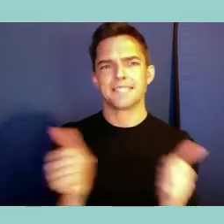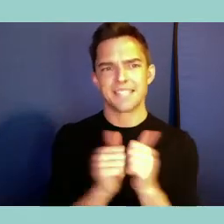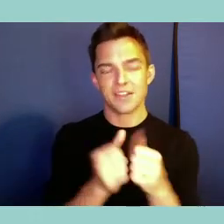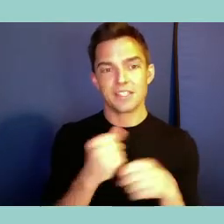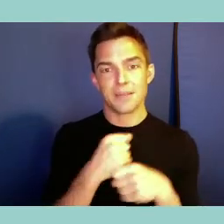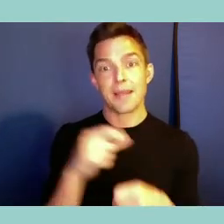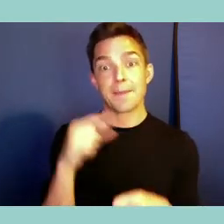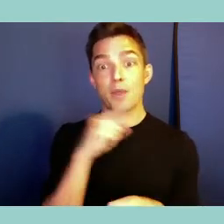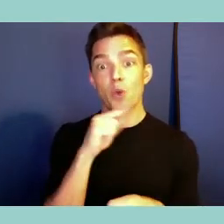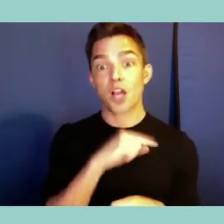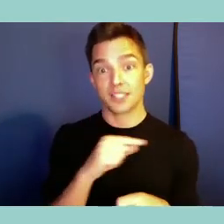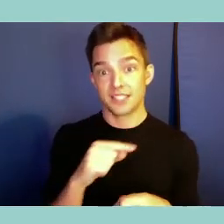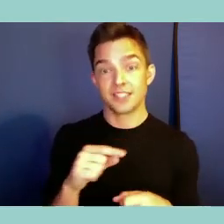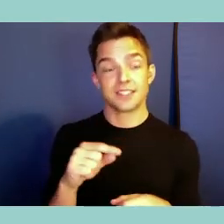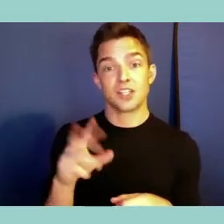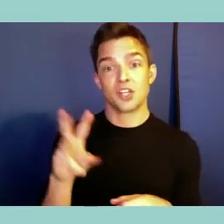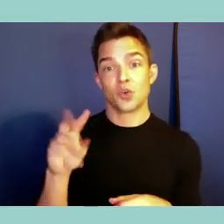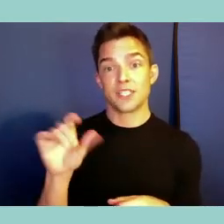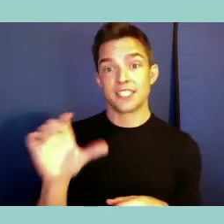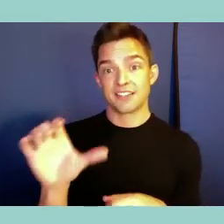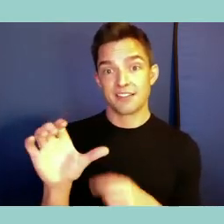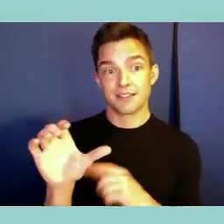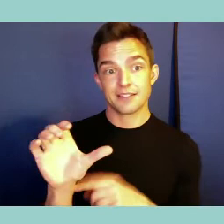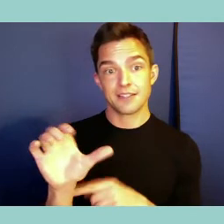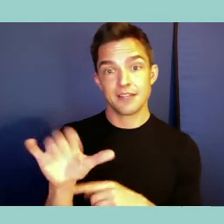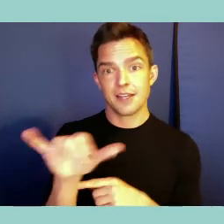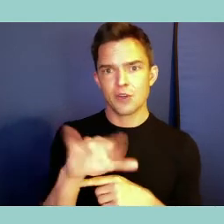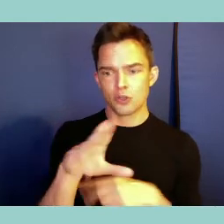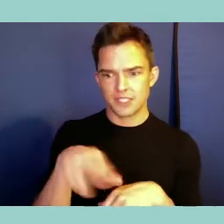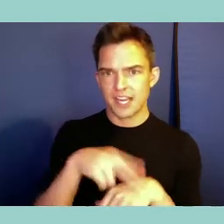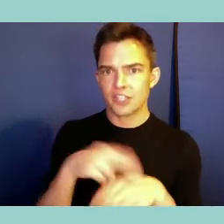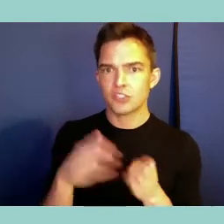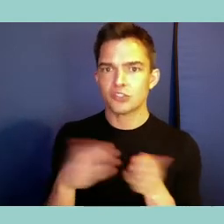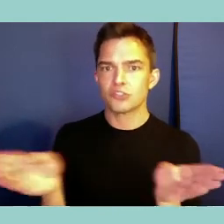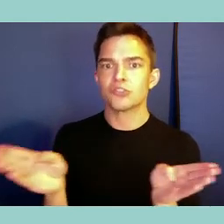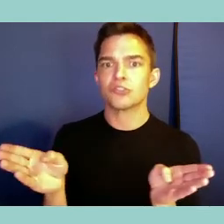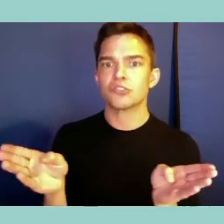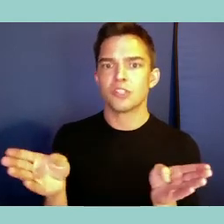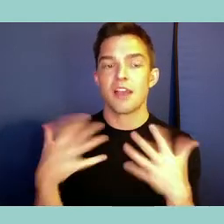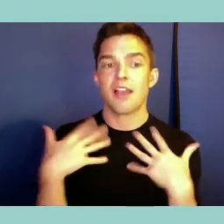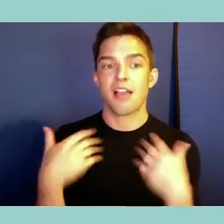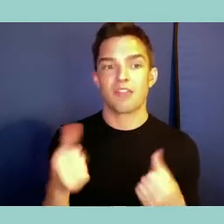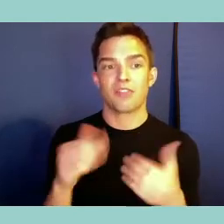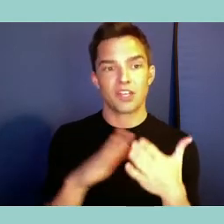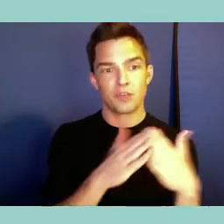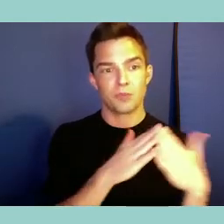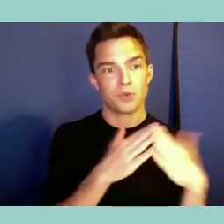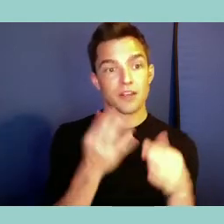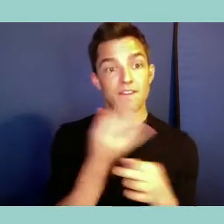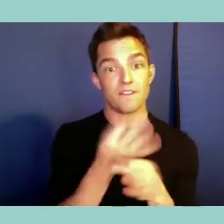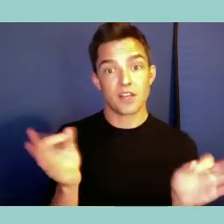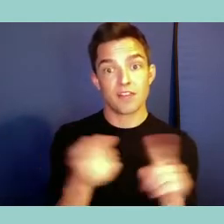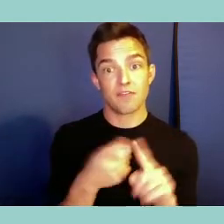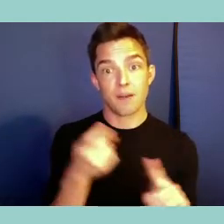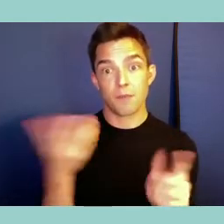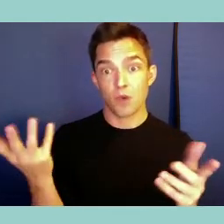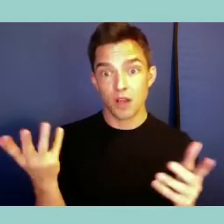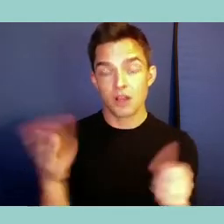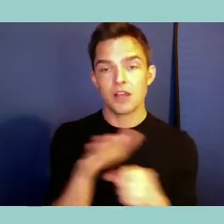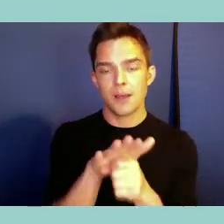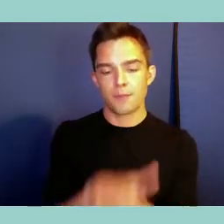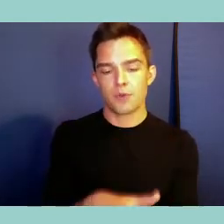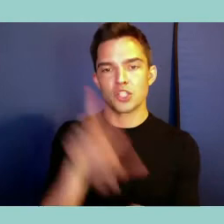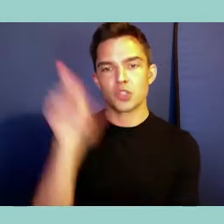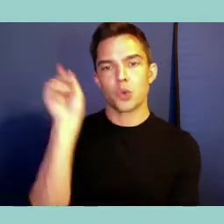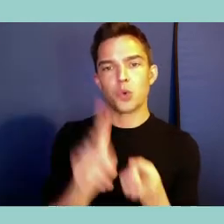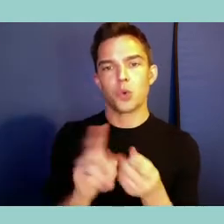up together to make Milwaukee, Wisconsin, and the nation a healthy community free from